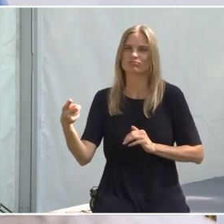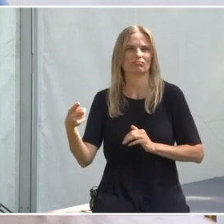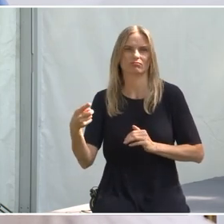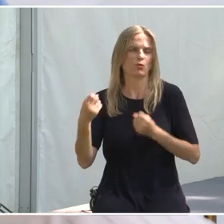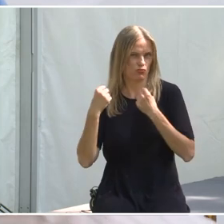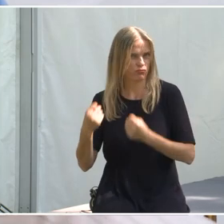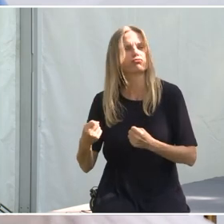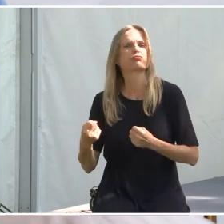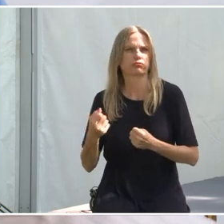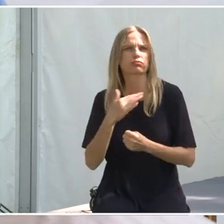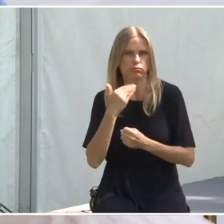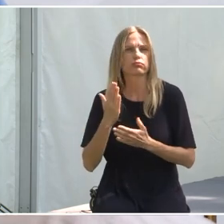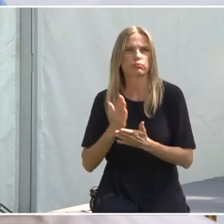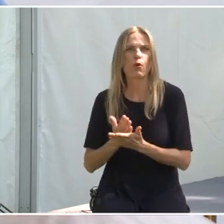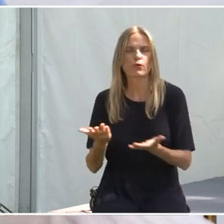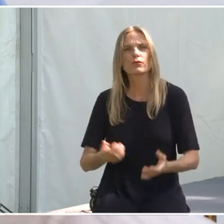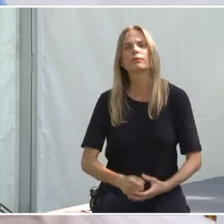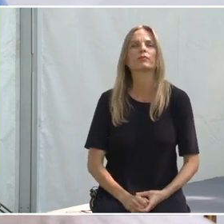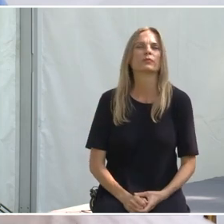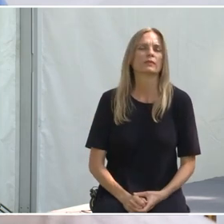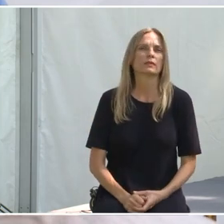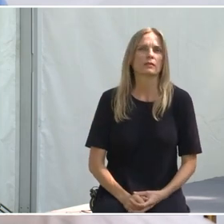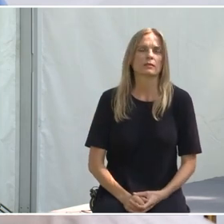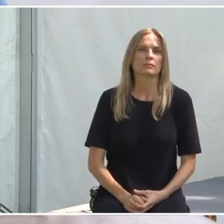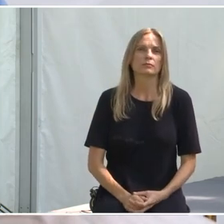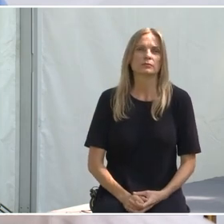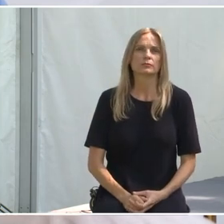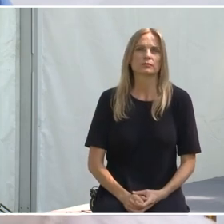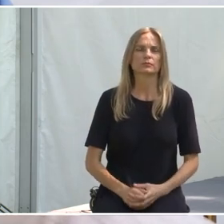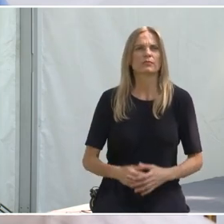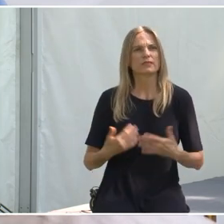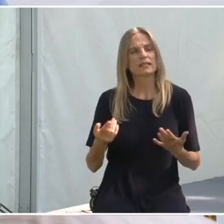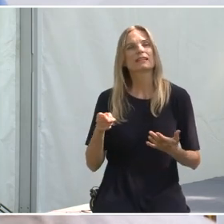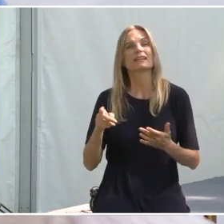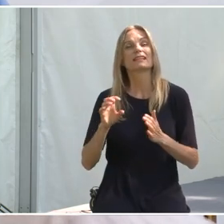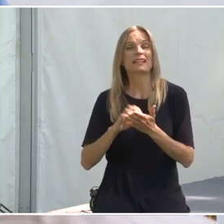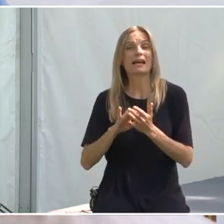Don't be 18 to 24 year old. You'll probably be having some mental health issues,